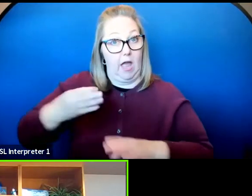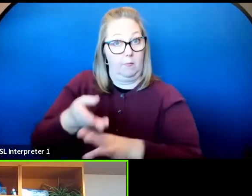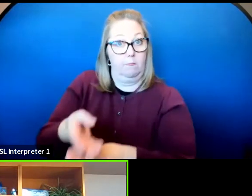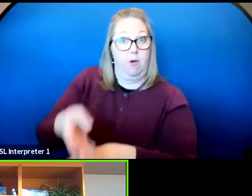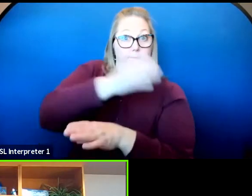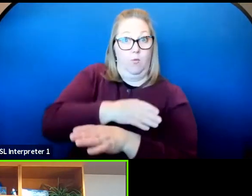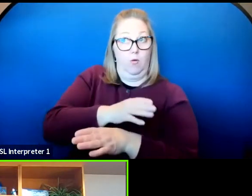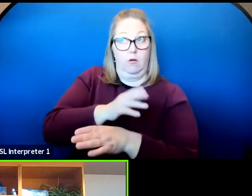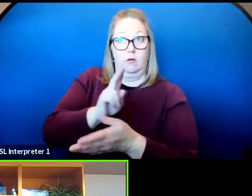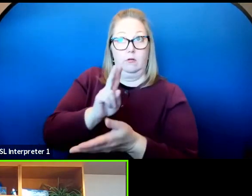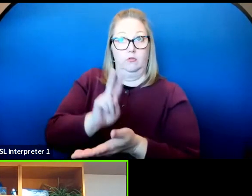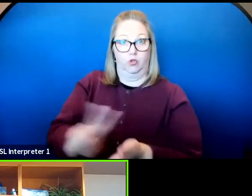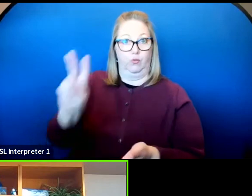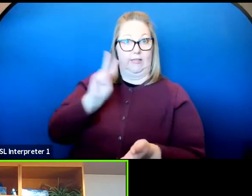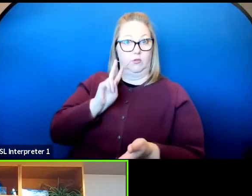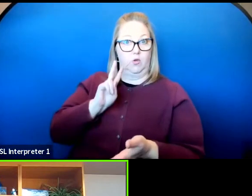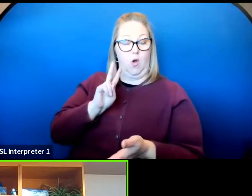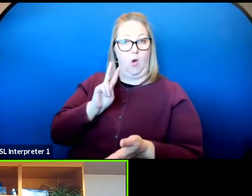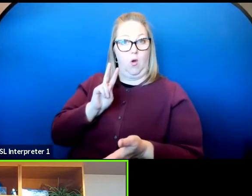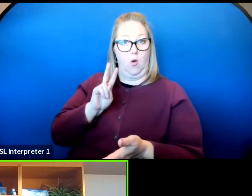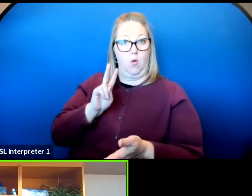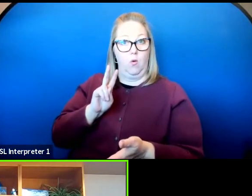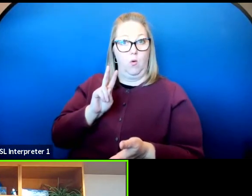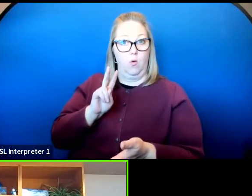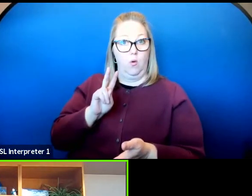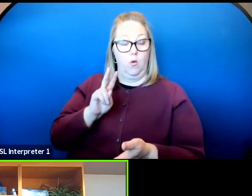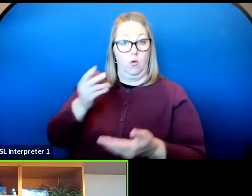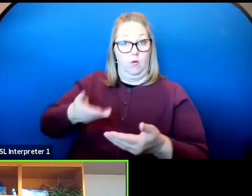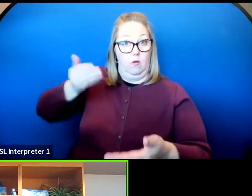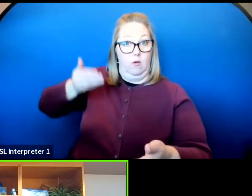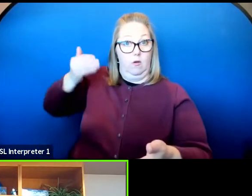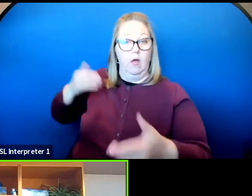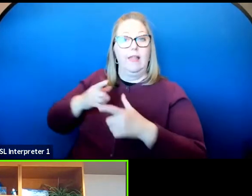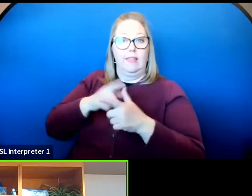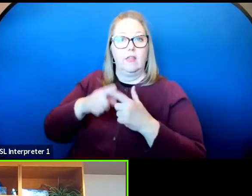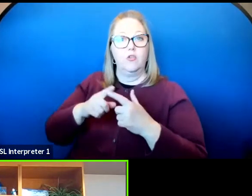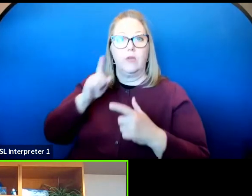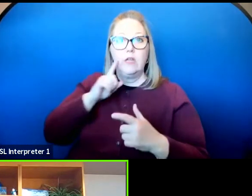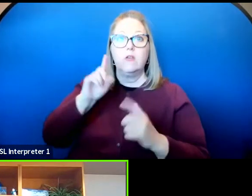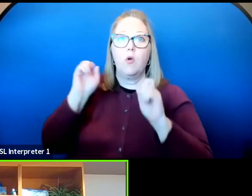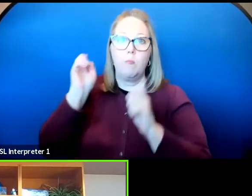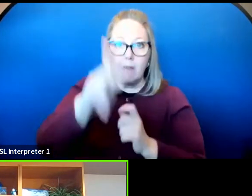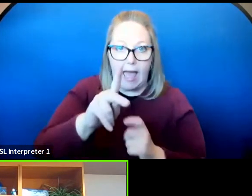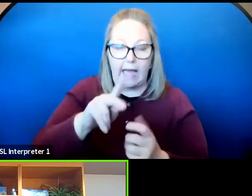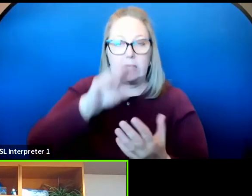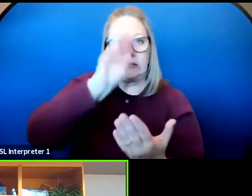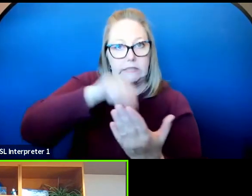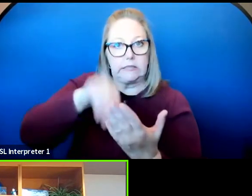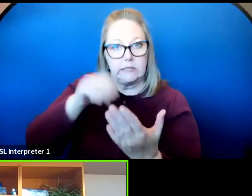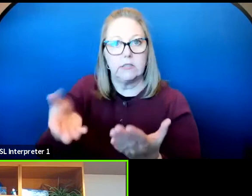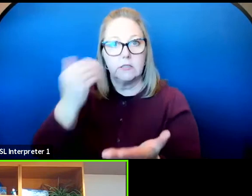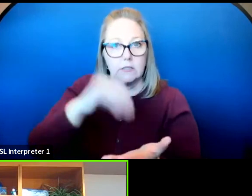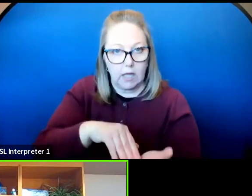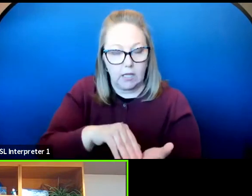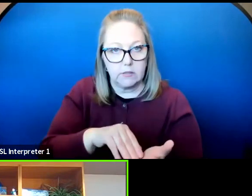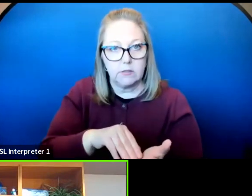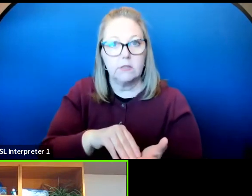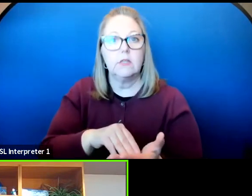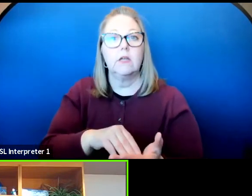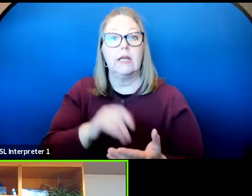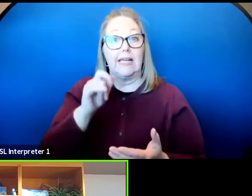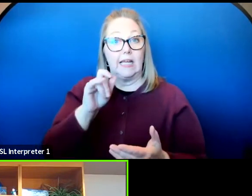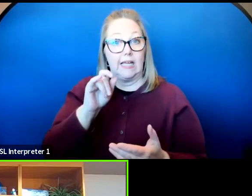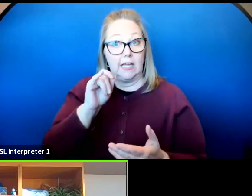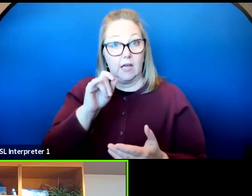processed in upwards of about 4,000 to 4,500 applications in a manual process. So people that are sitting there, their application is in the queue. The